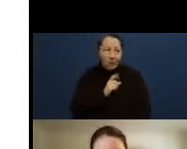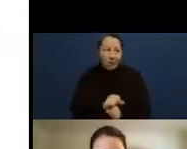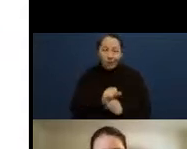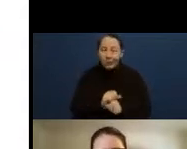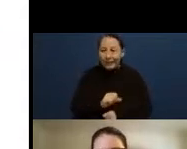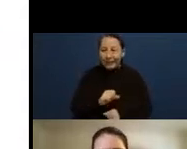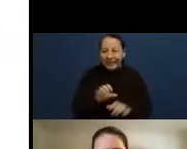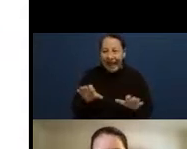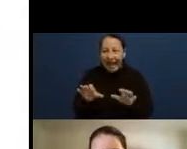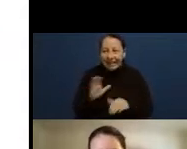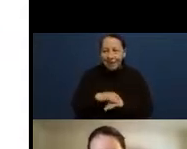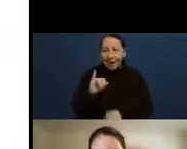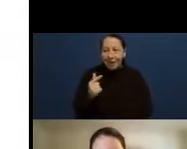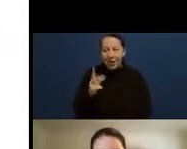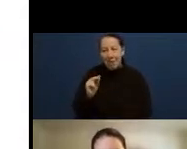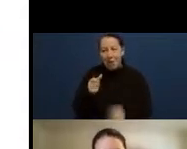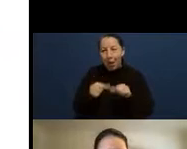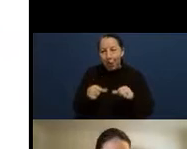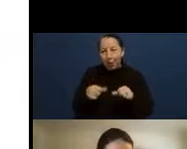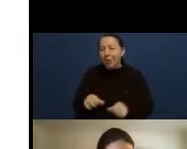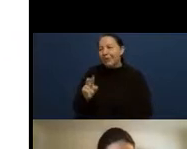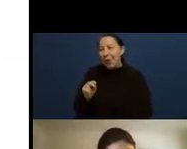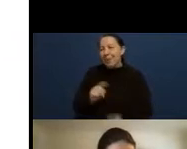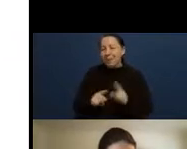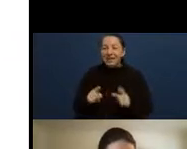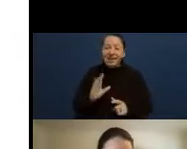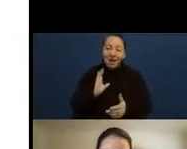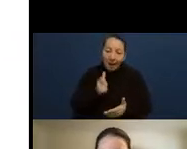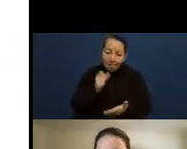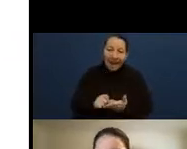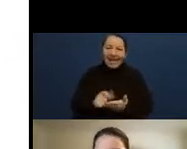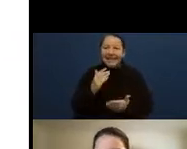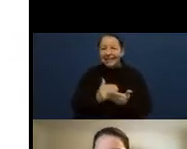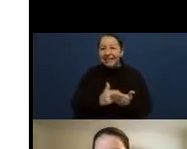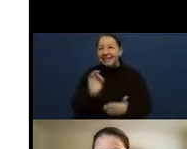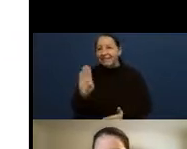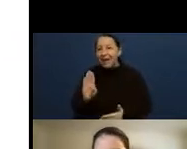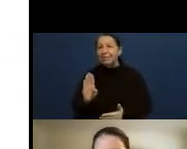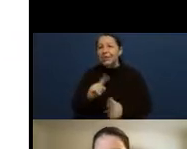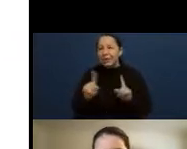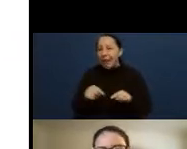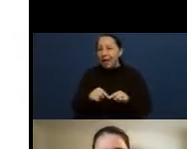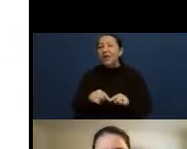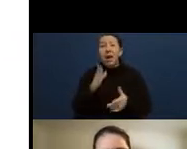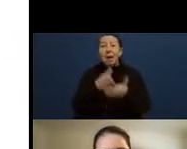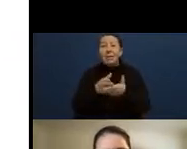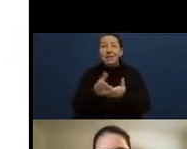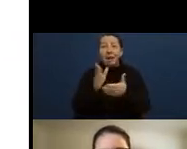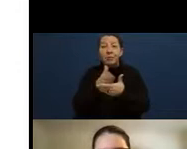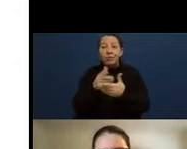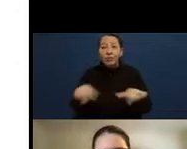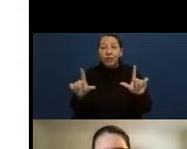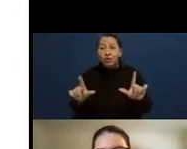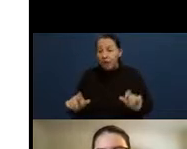our Facebook is on here, our mailing lists, our website. I'm going to stop screen sharing